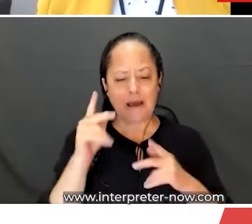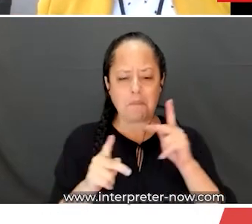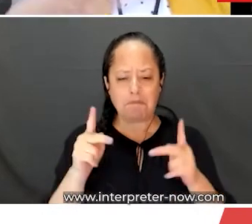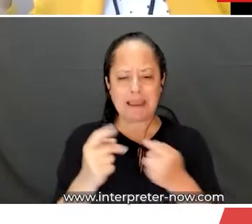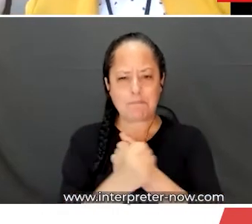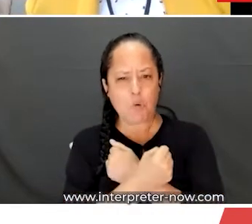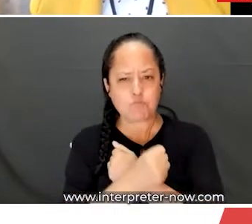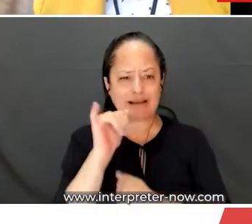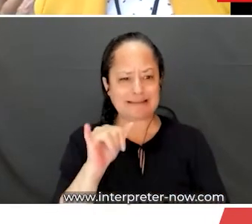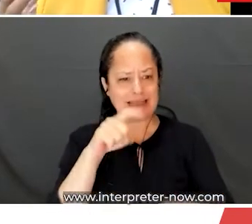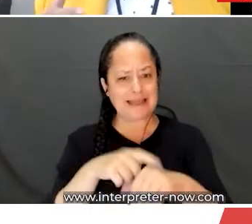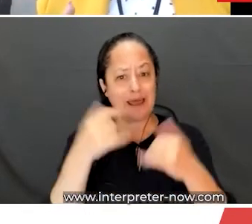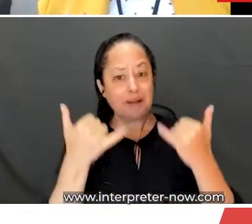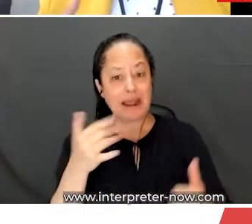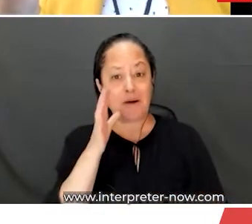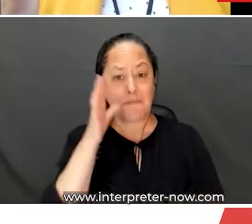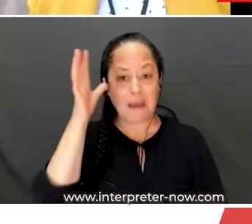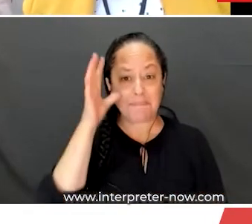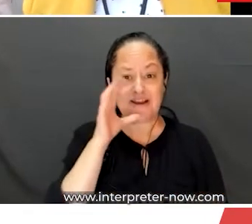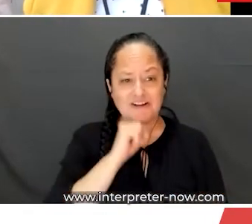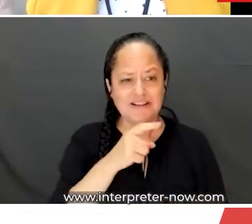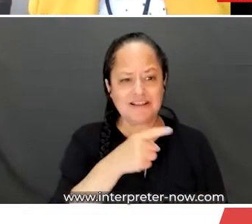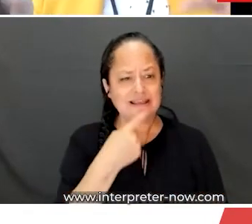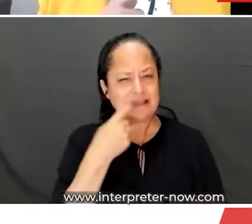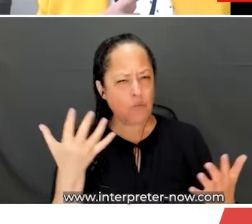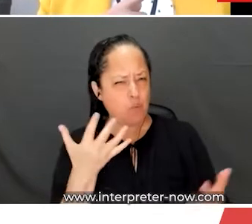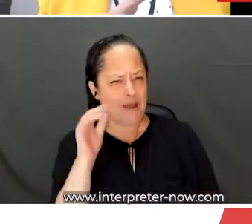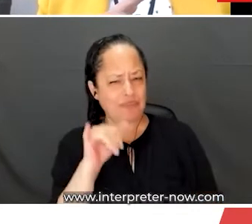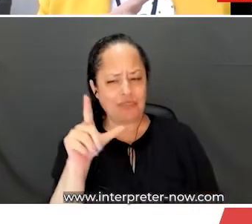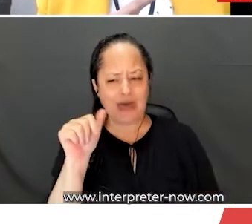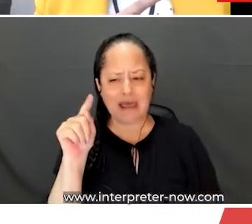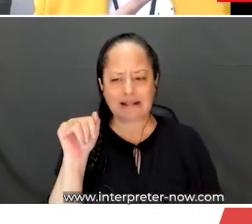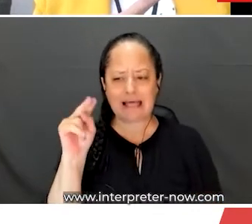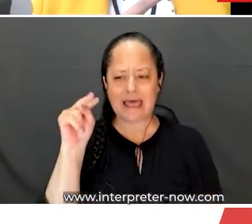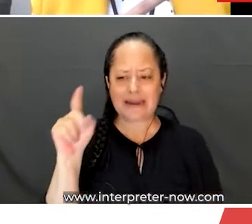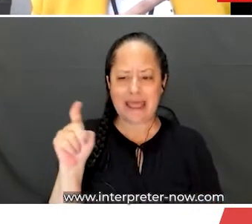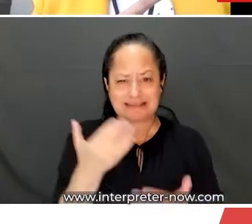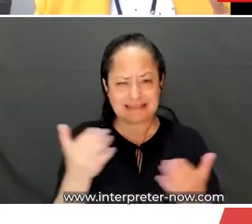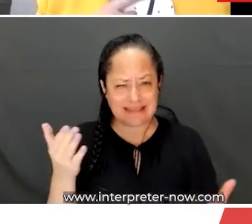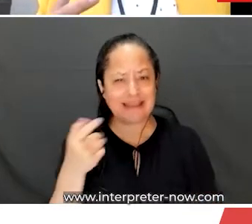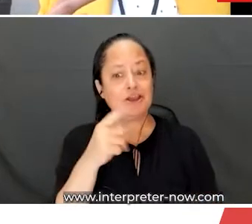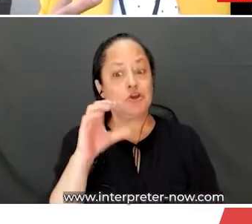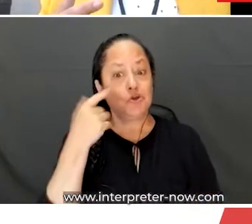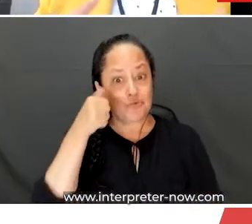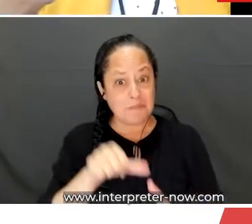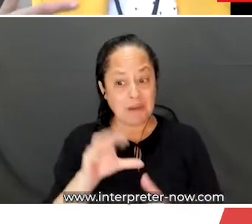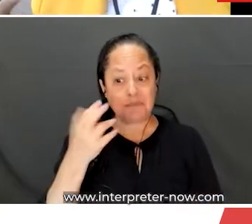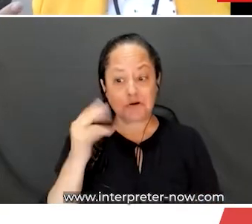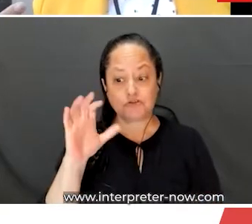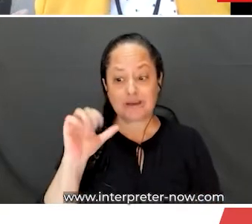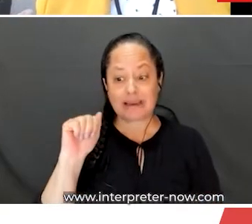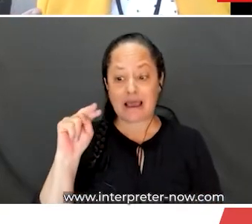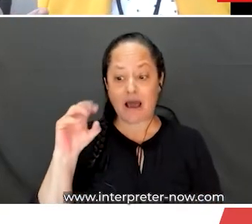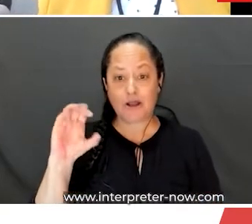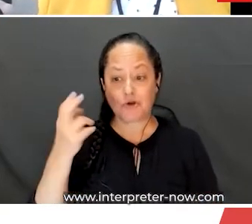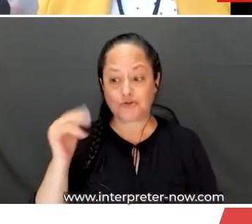at the time. Now they're my parents' age, right? And they're like, what's this Latinx thing? I'm like, do you not remember Chicano and Chicana? Like you all push that